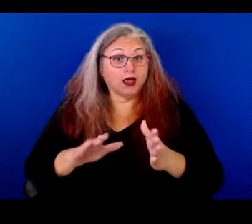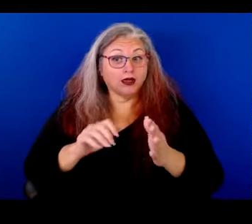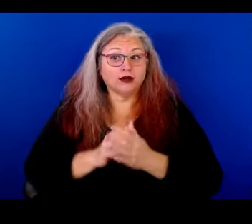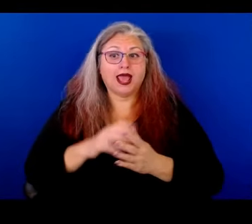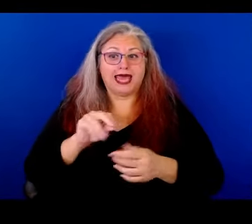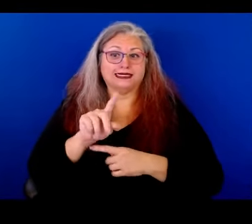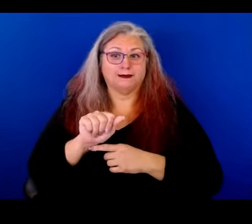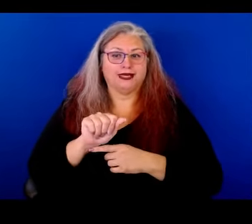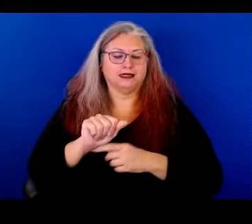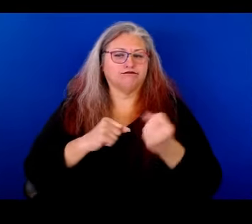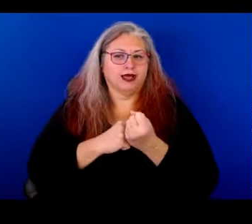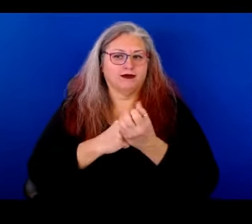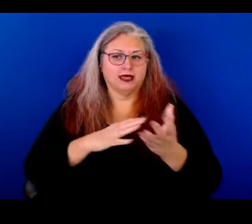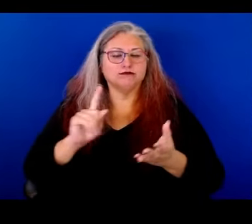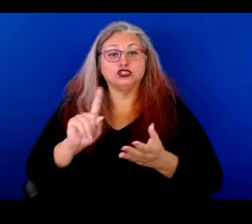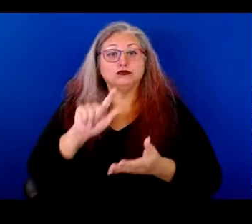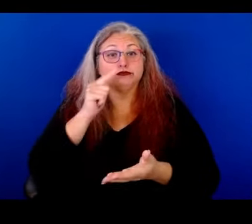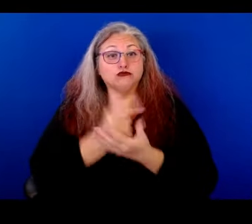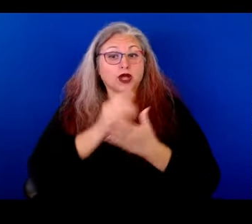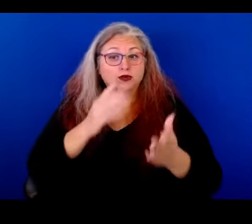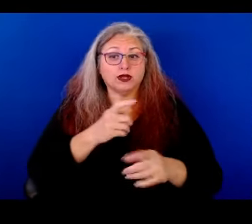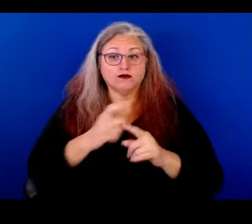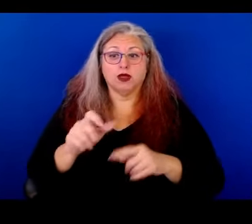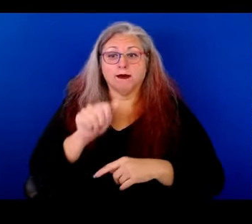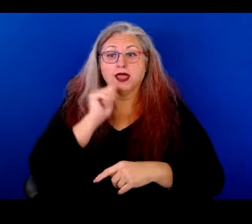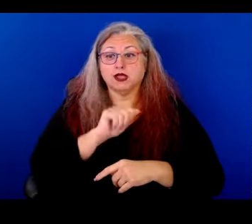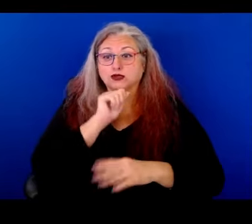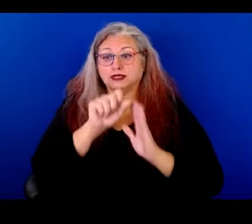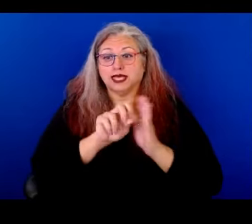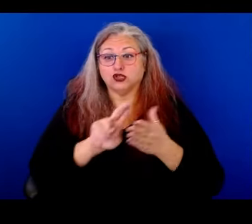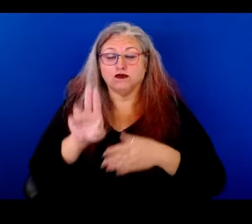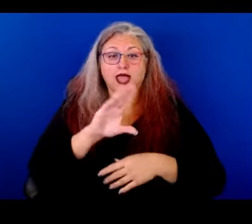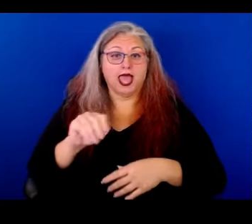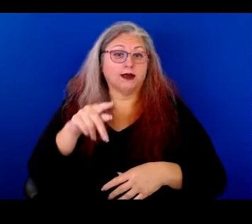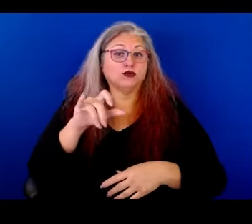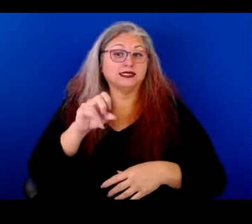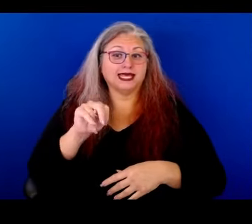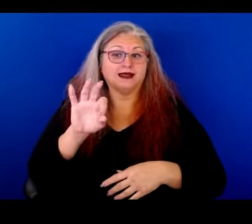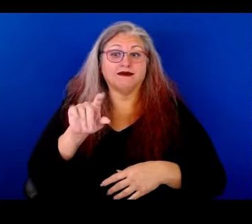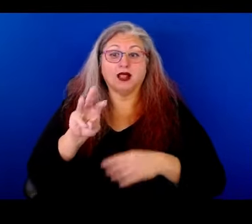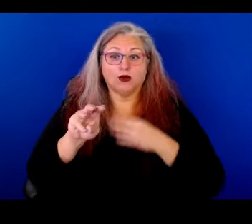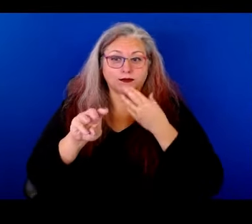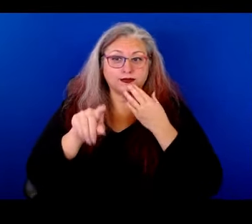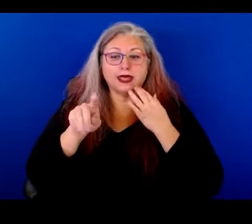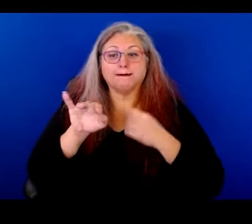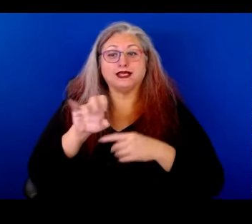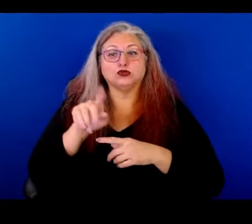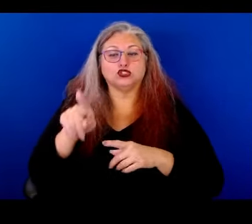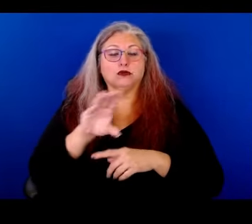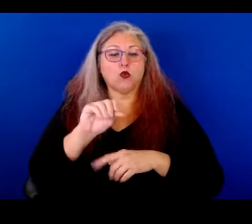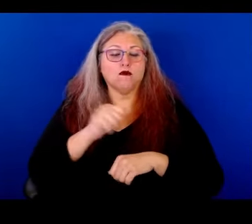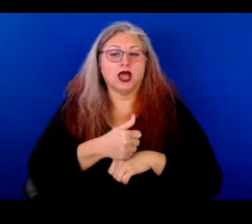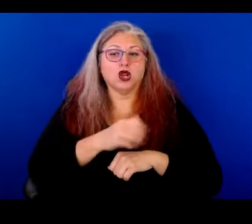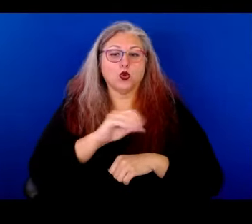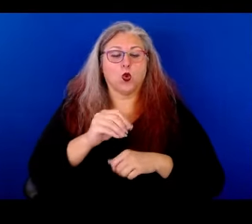and a disability advocate. She is a graduate of Arizona State University and a Princeton Fellow. Maysoon is the